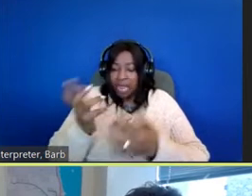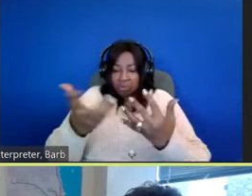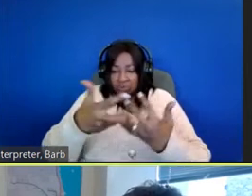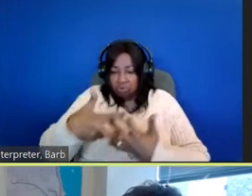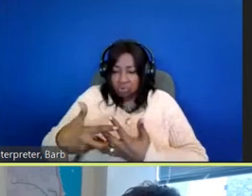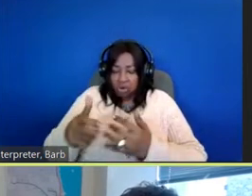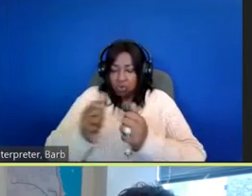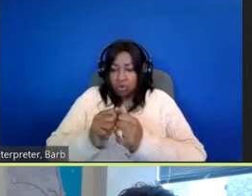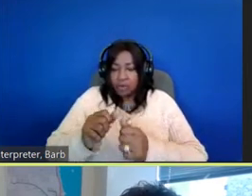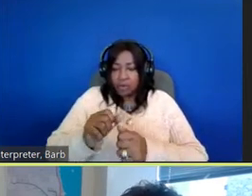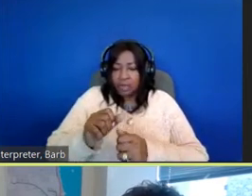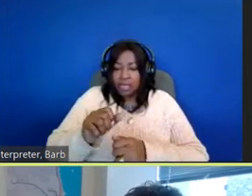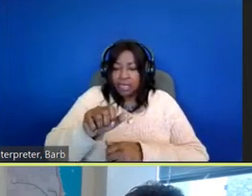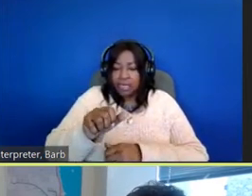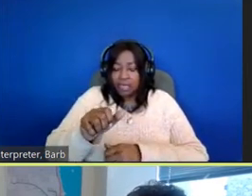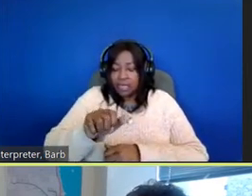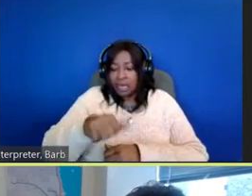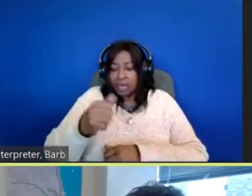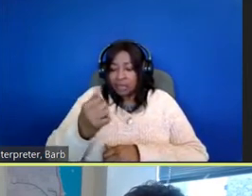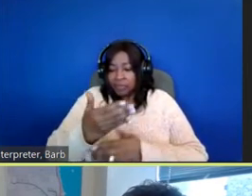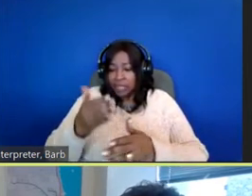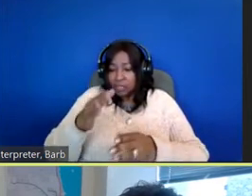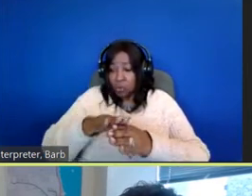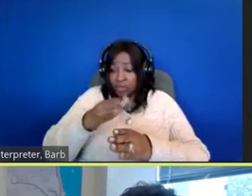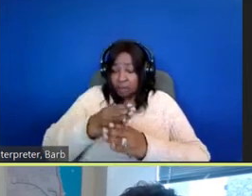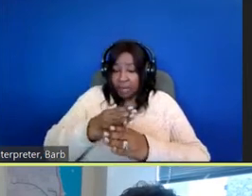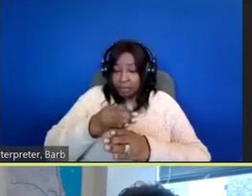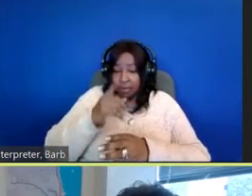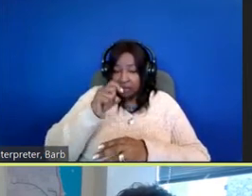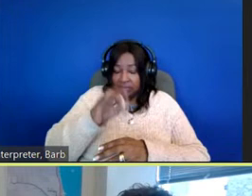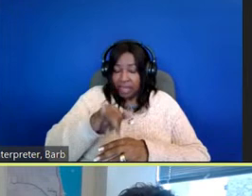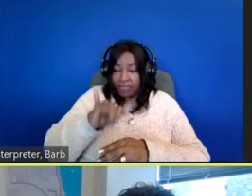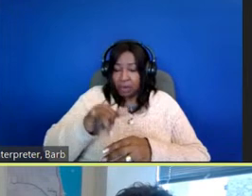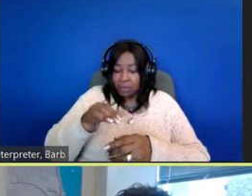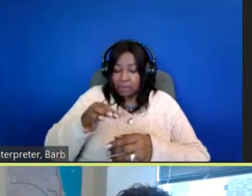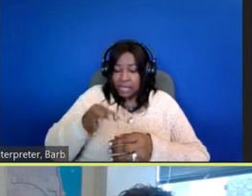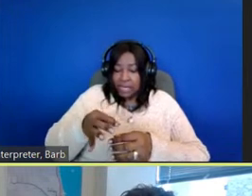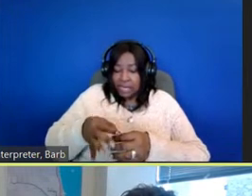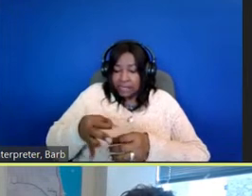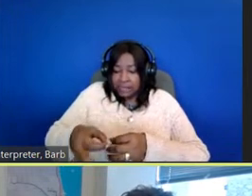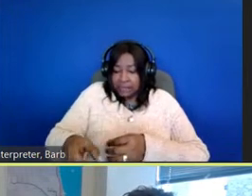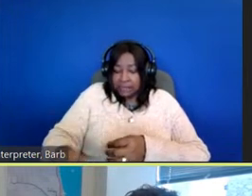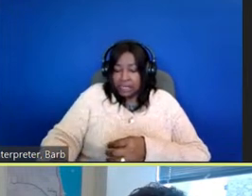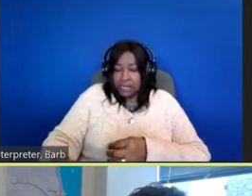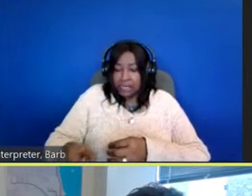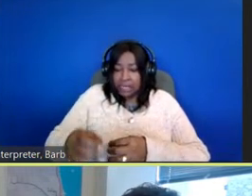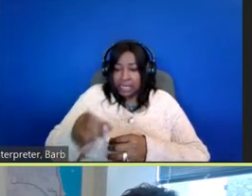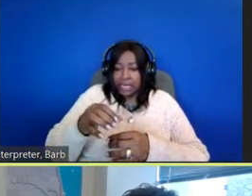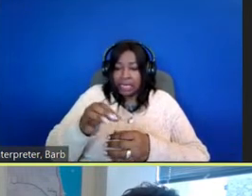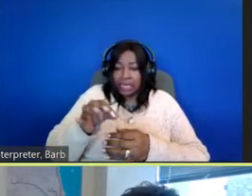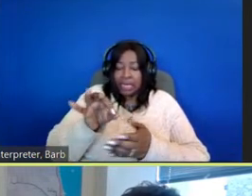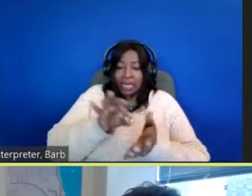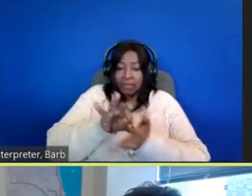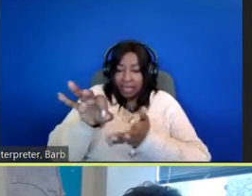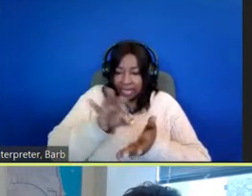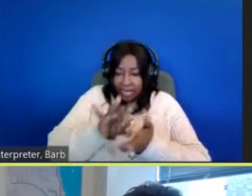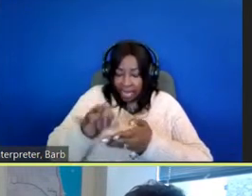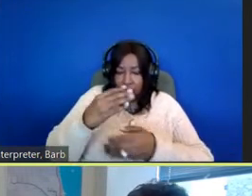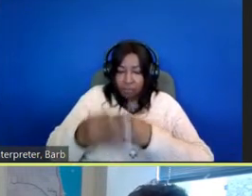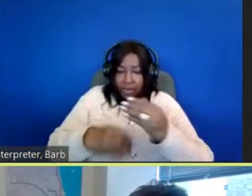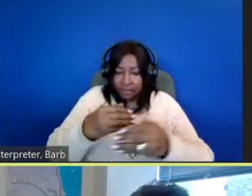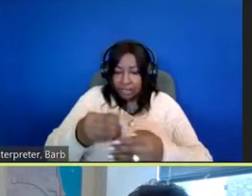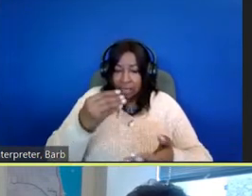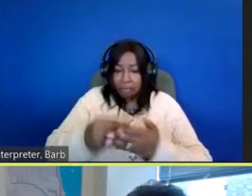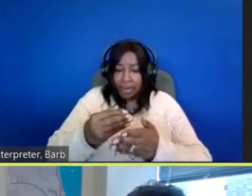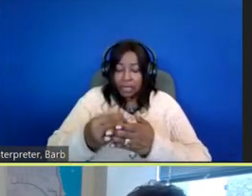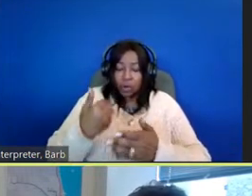bus. Because of that, there was some delays in the accounting process of the cash that we collected. And as I